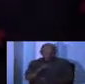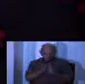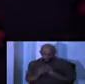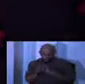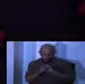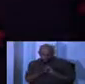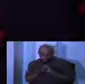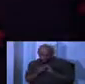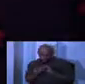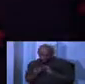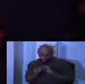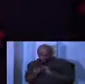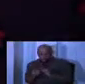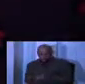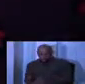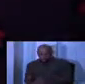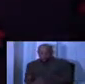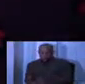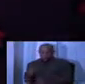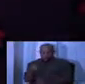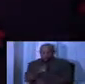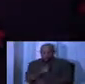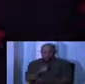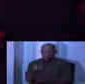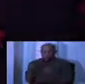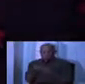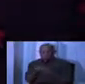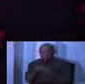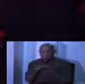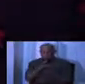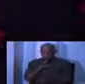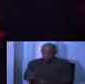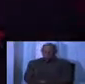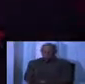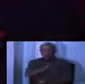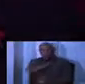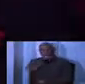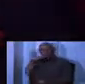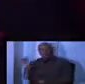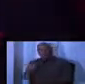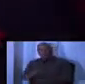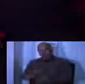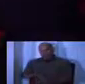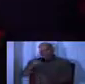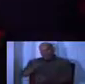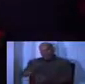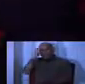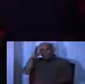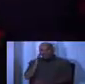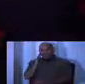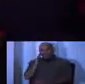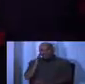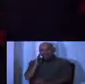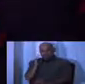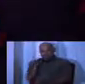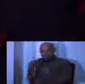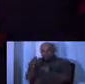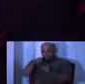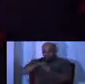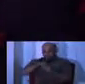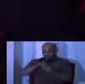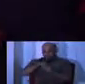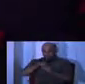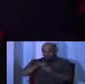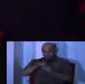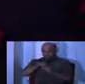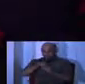come with their brokenness, so we come with ours. And it is the Christ of Christmas, that Spirit, that God that enters into us